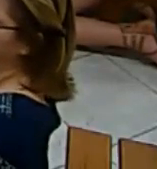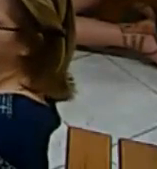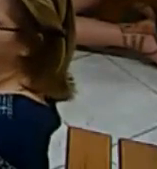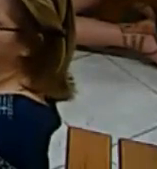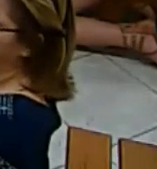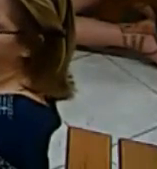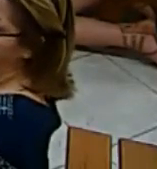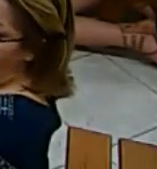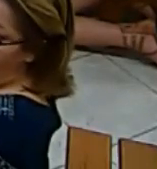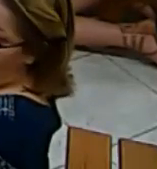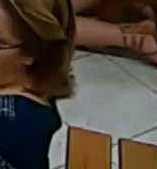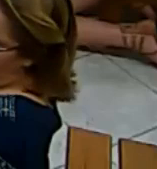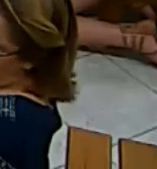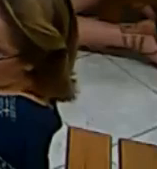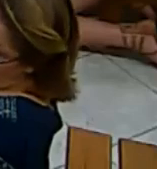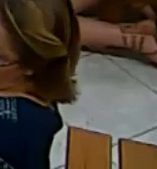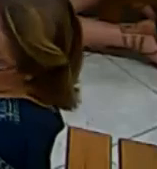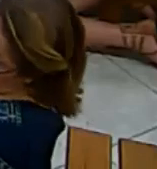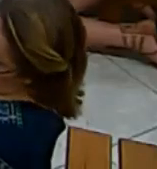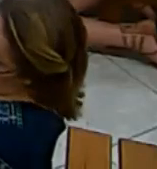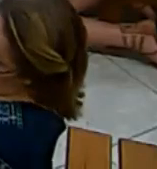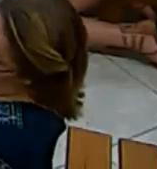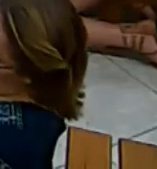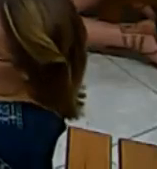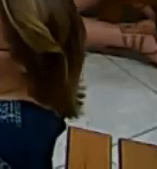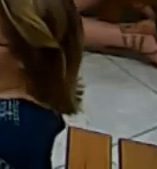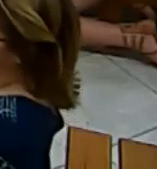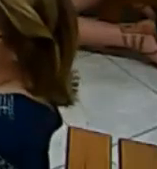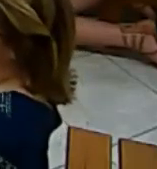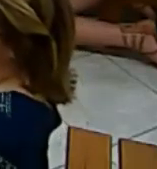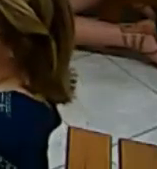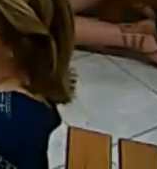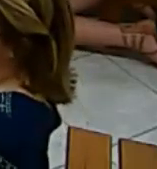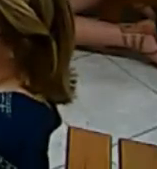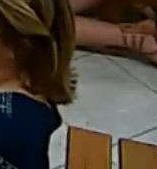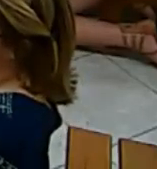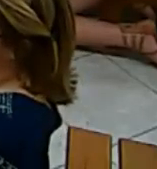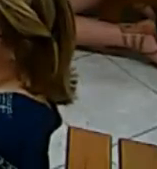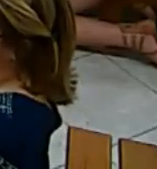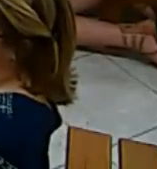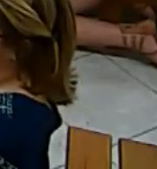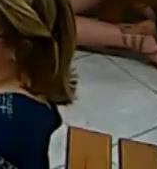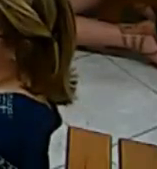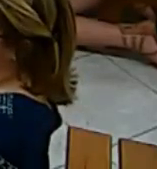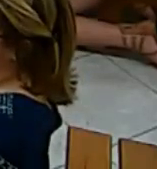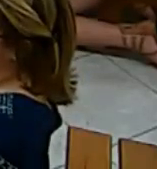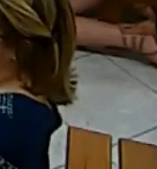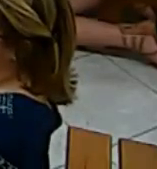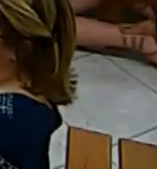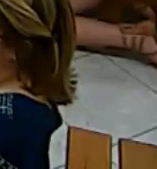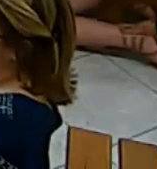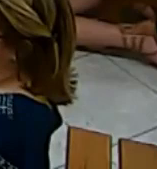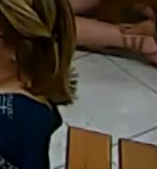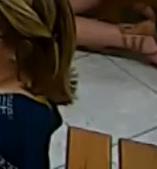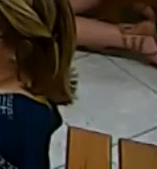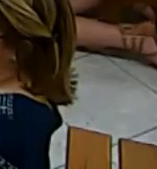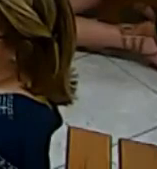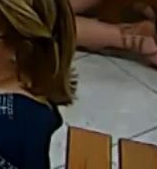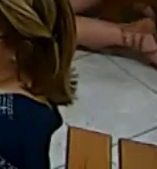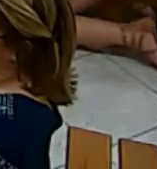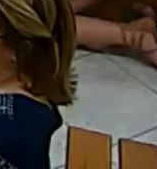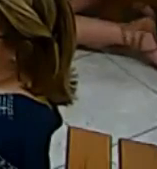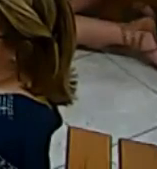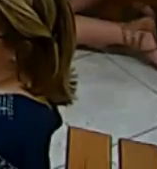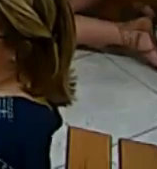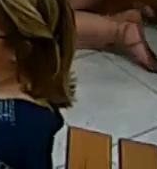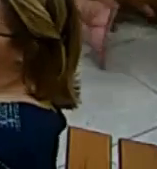blessing, Lord, during this service while we listen to your teachings, Lord, so that it can come from